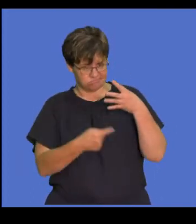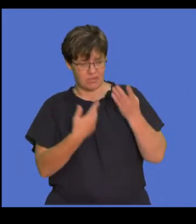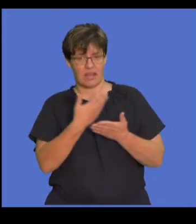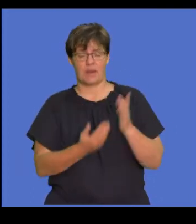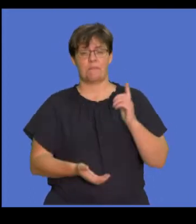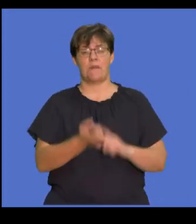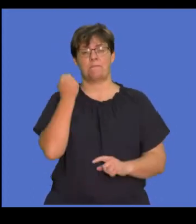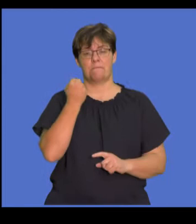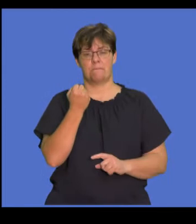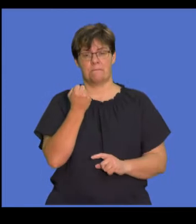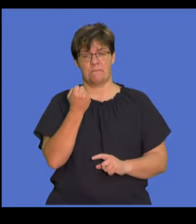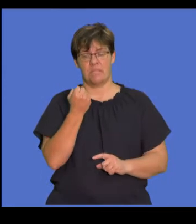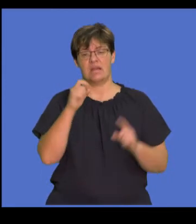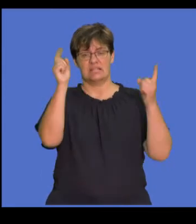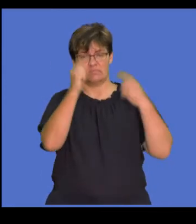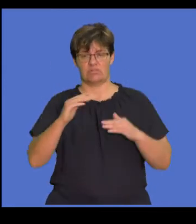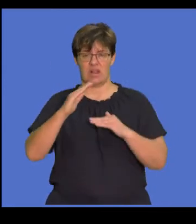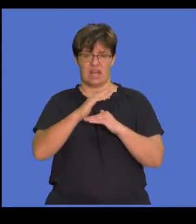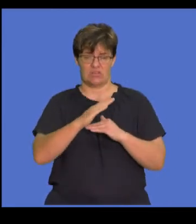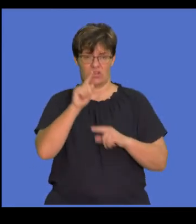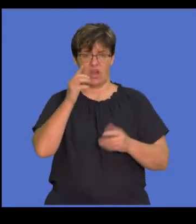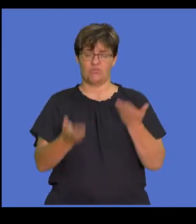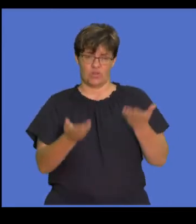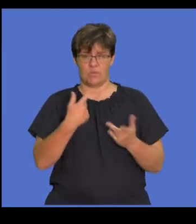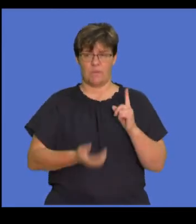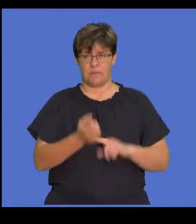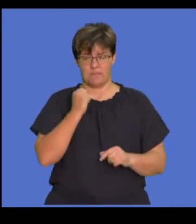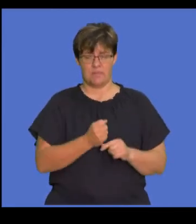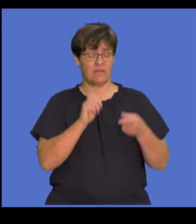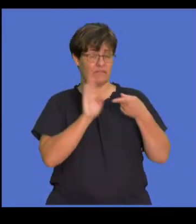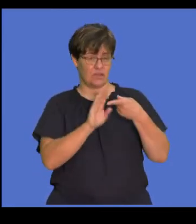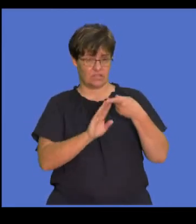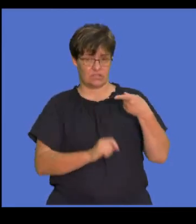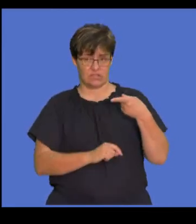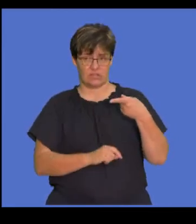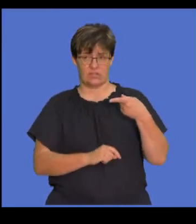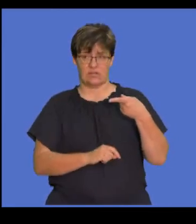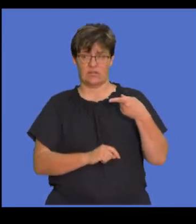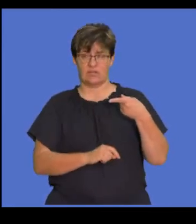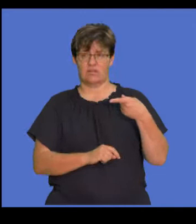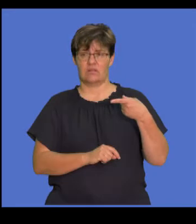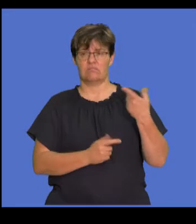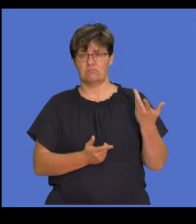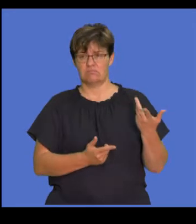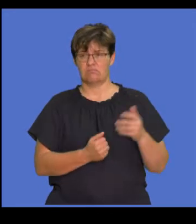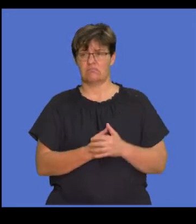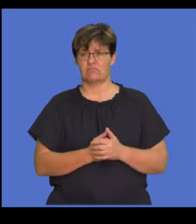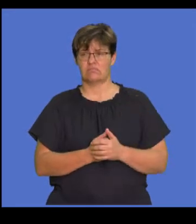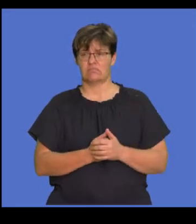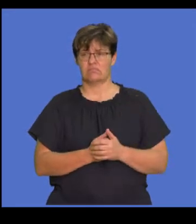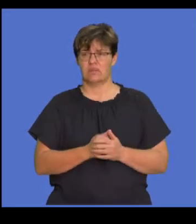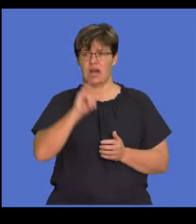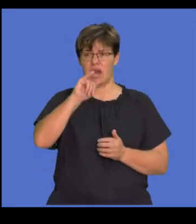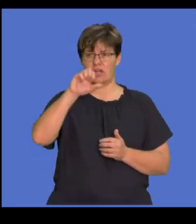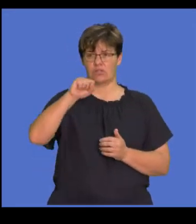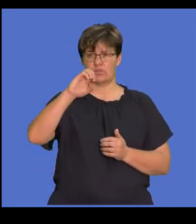determine the ratios of special angles. The first one is an isosceles triangle, which